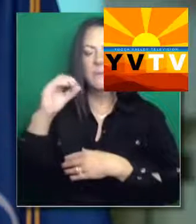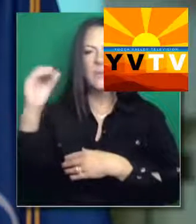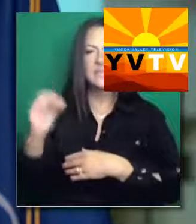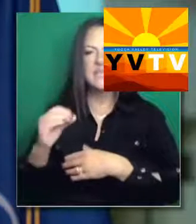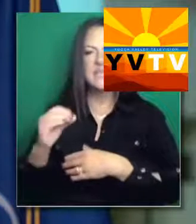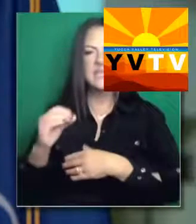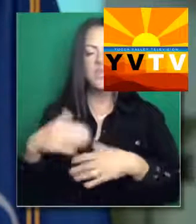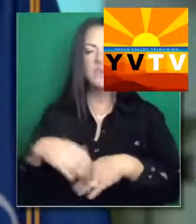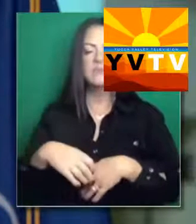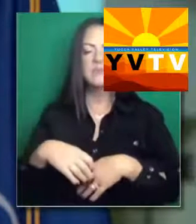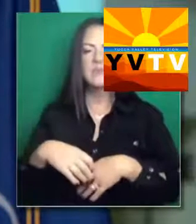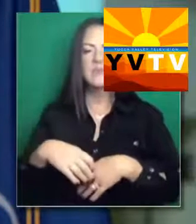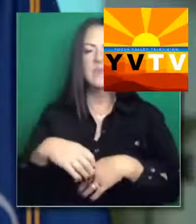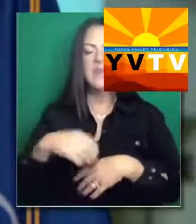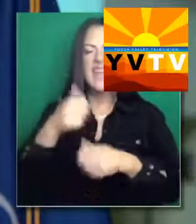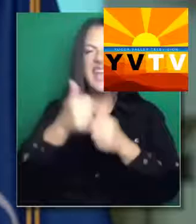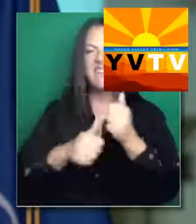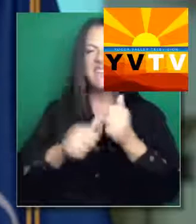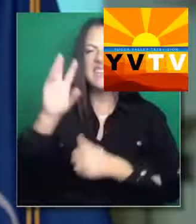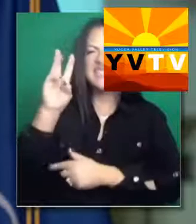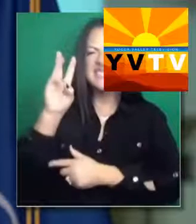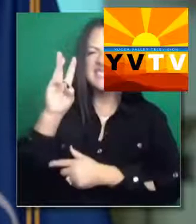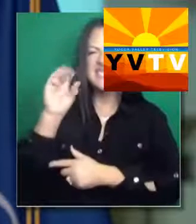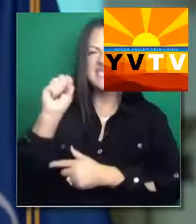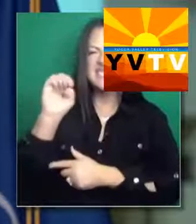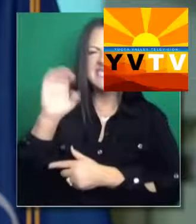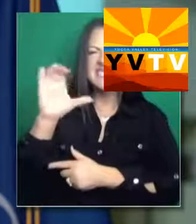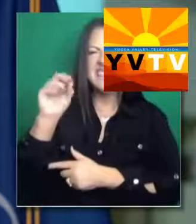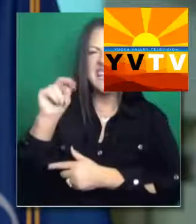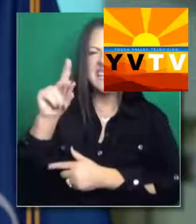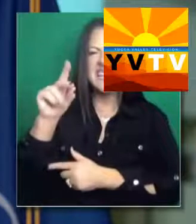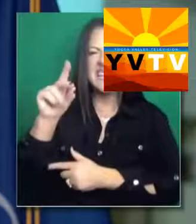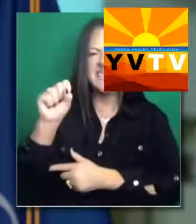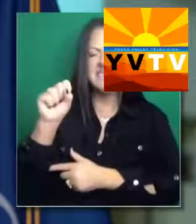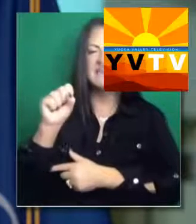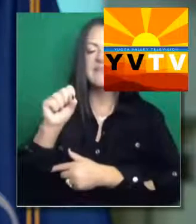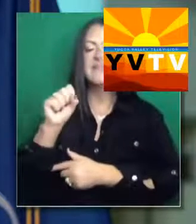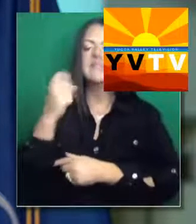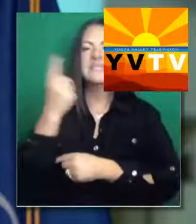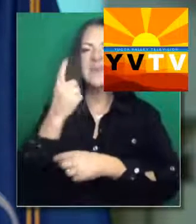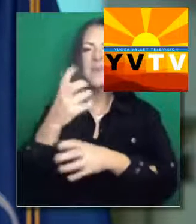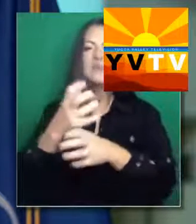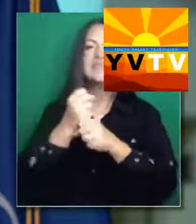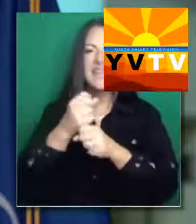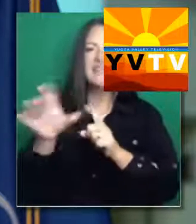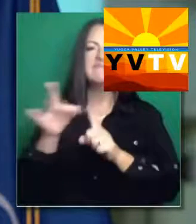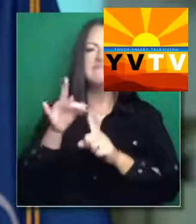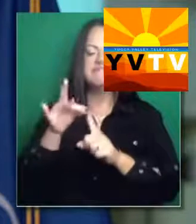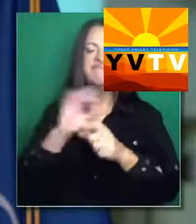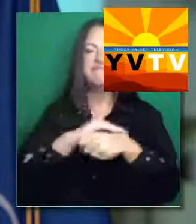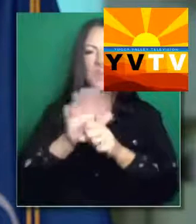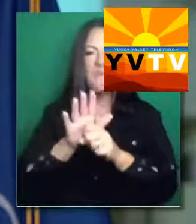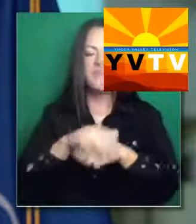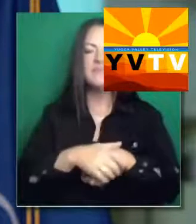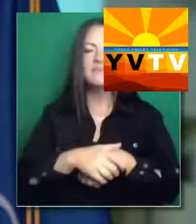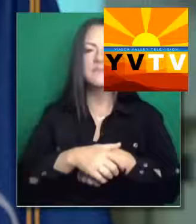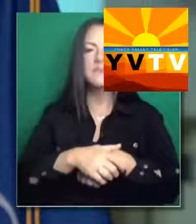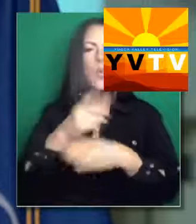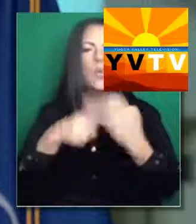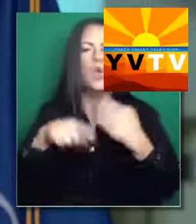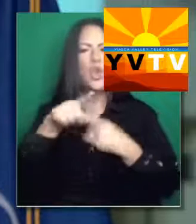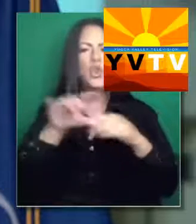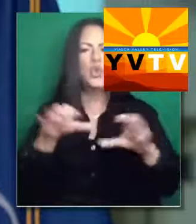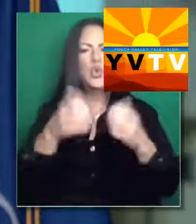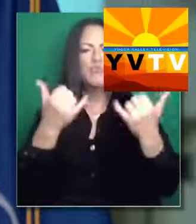getting coronavirus. So I'm wondering, what do you think in terms of the regulations that you have in place now are working, and what